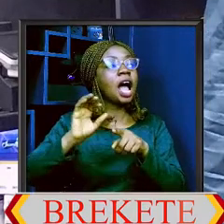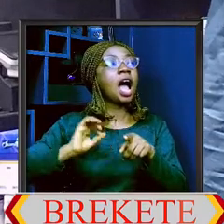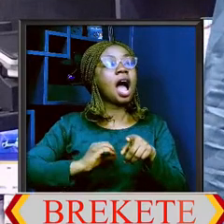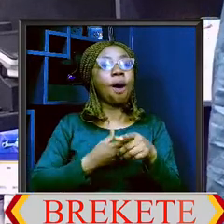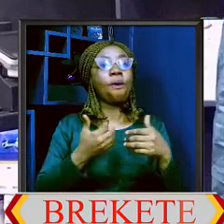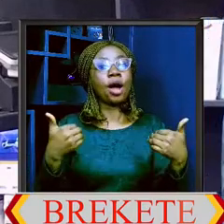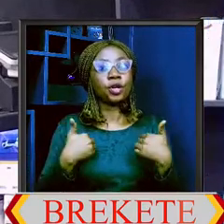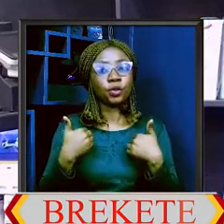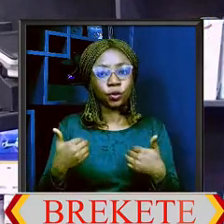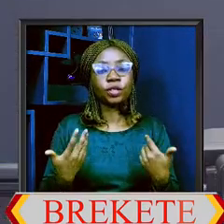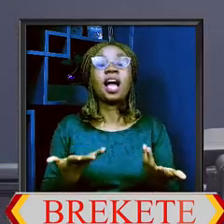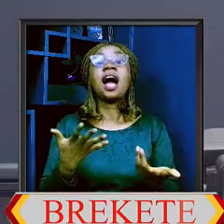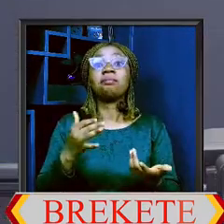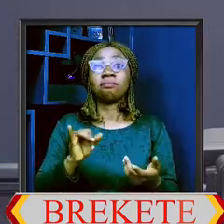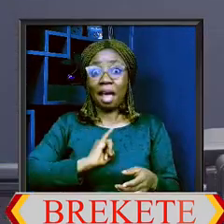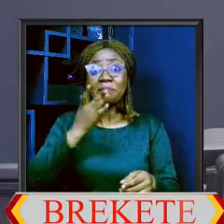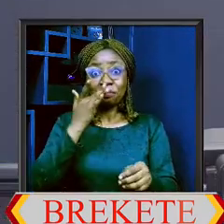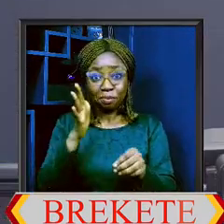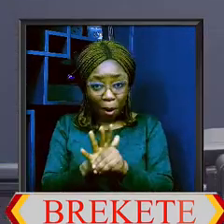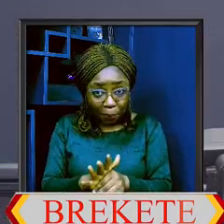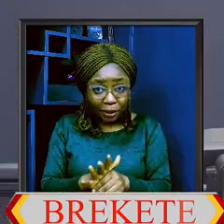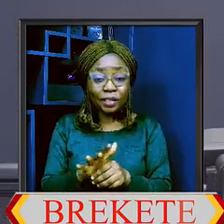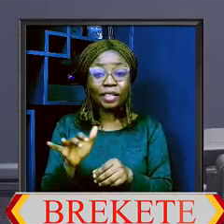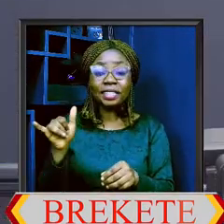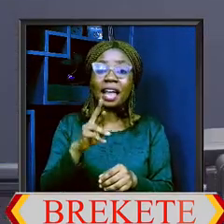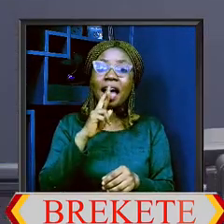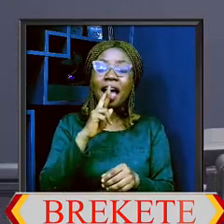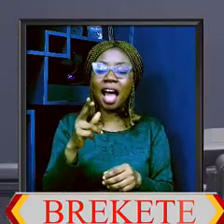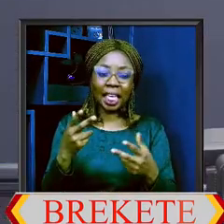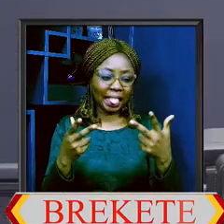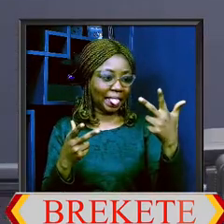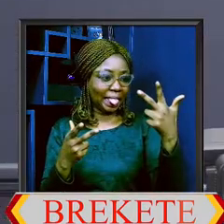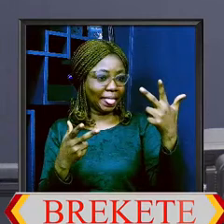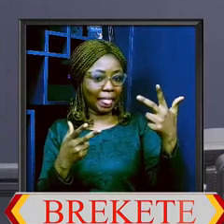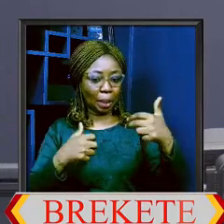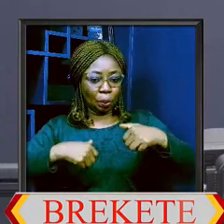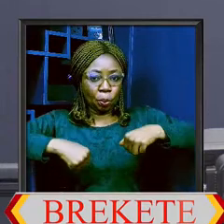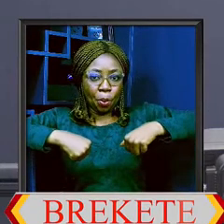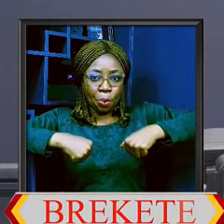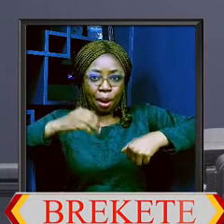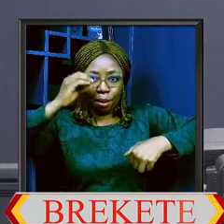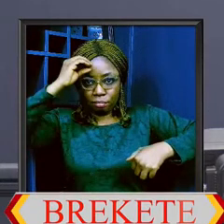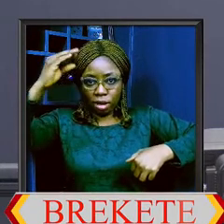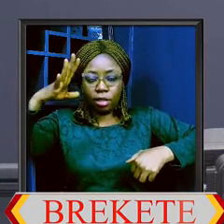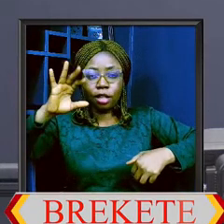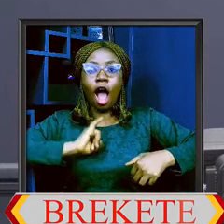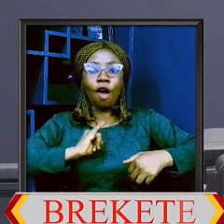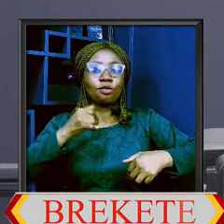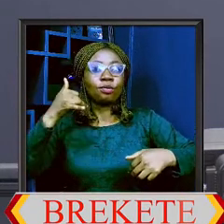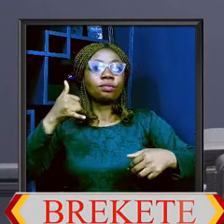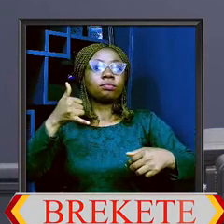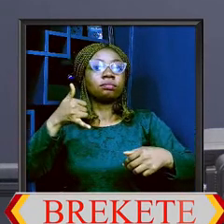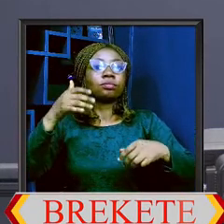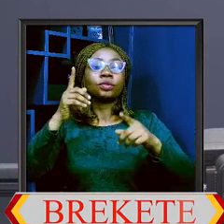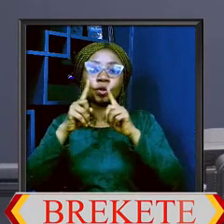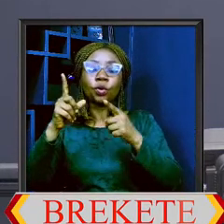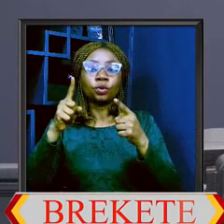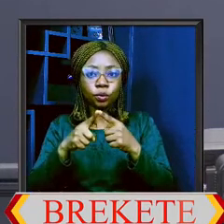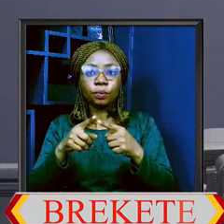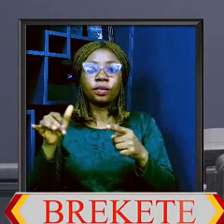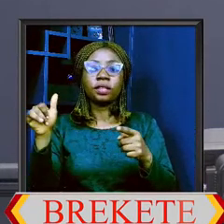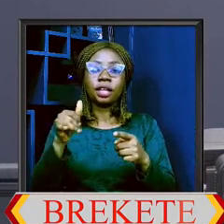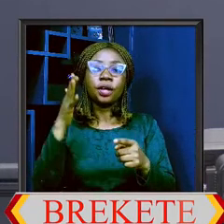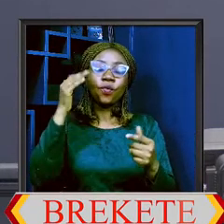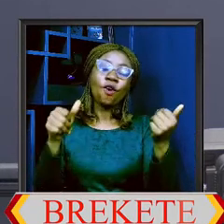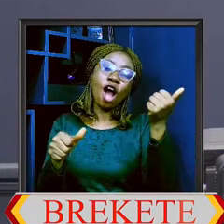youth yes sir sir I can assure you yes sir there are three big men I'm going to talk to thank you sir they are going